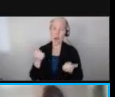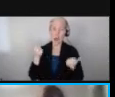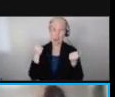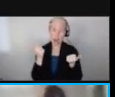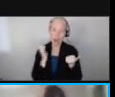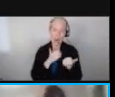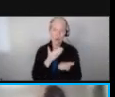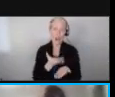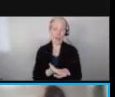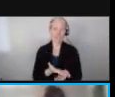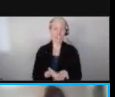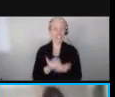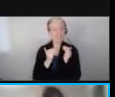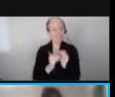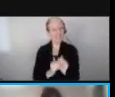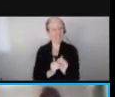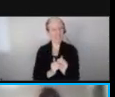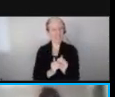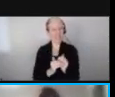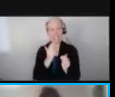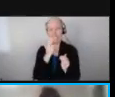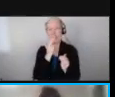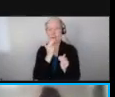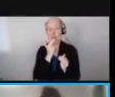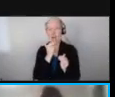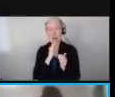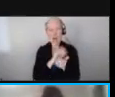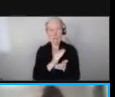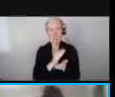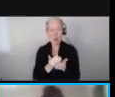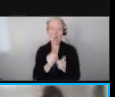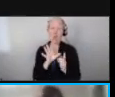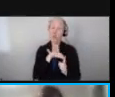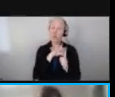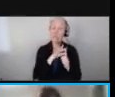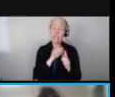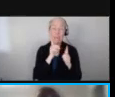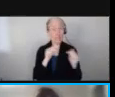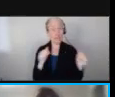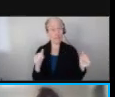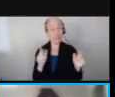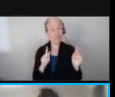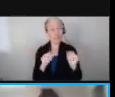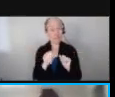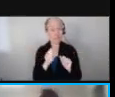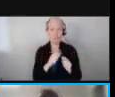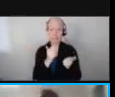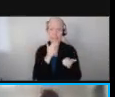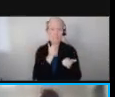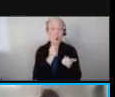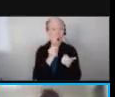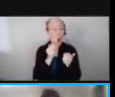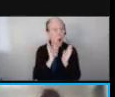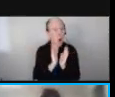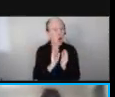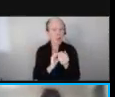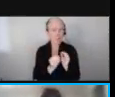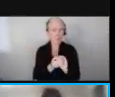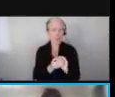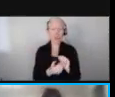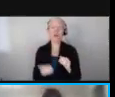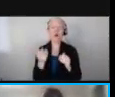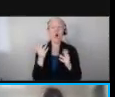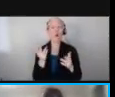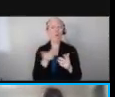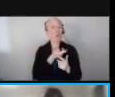unique and diverse group of individuals, but it's still a very small number of individuals. We've heard from a lot of different panelists that we've talked